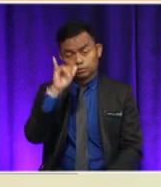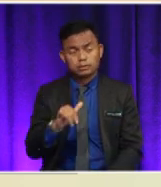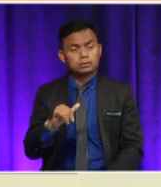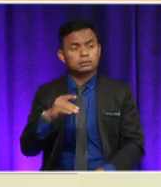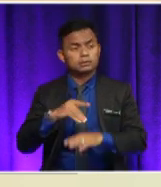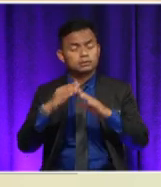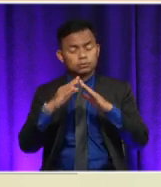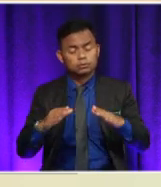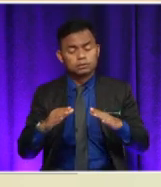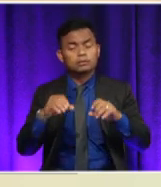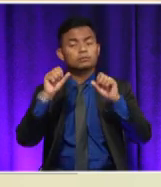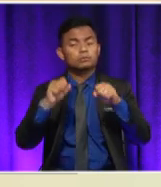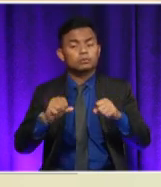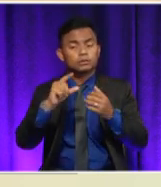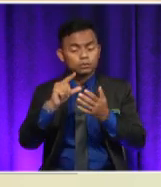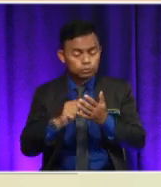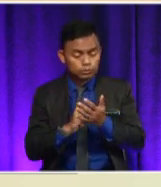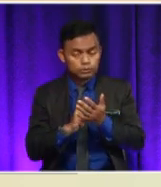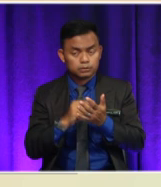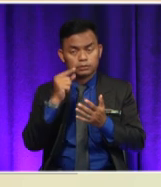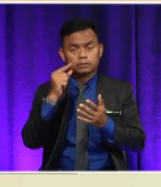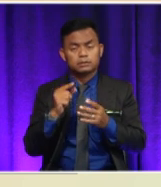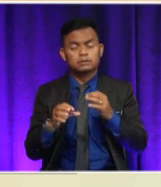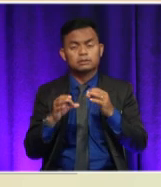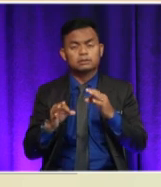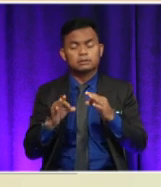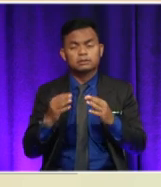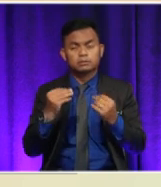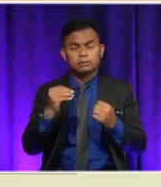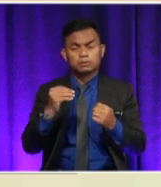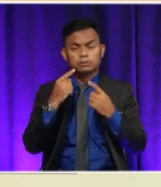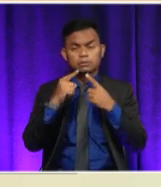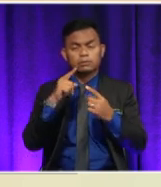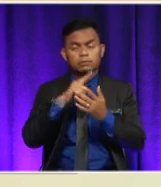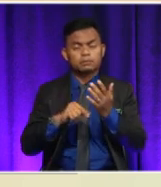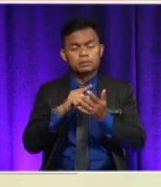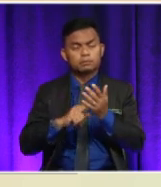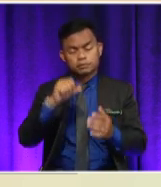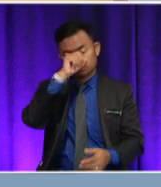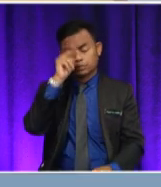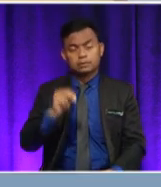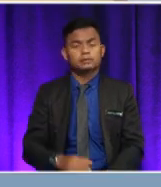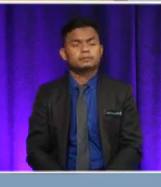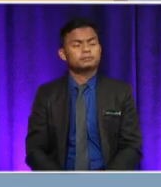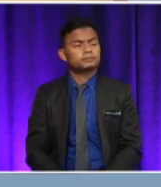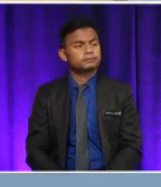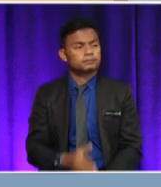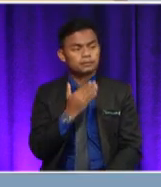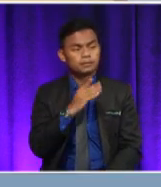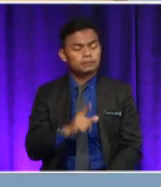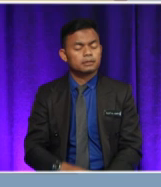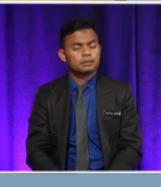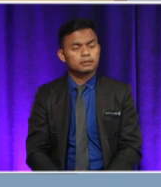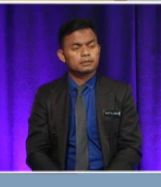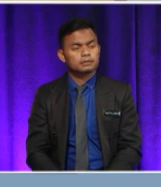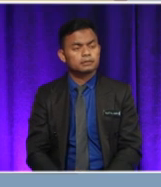as you want to answer the question. Okay, so Aisha and Adriana, would you like to